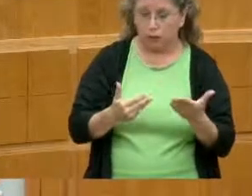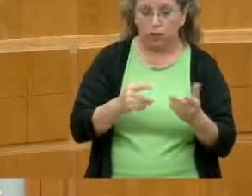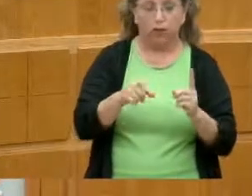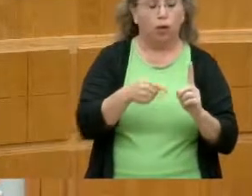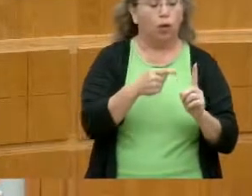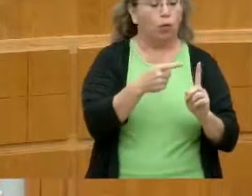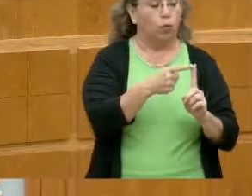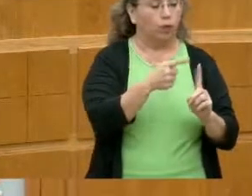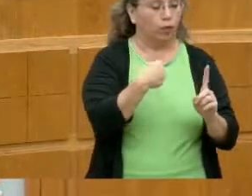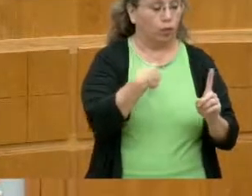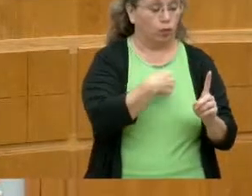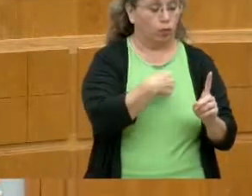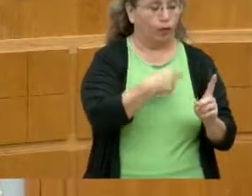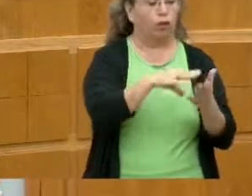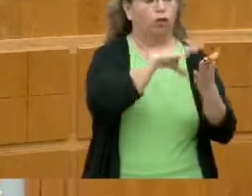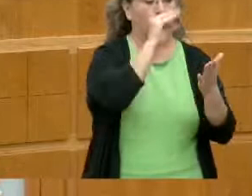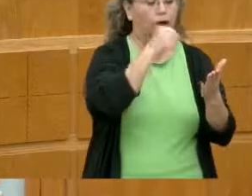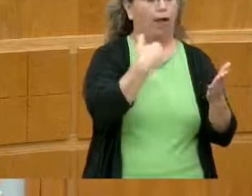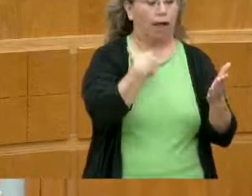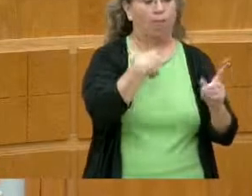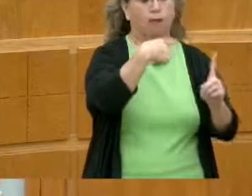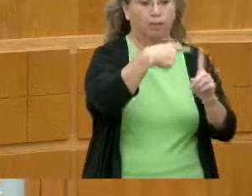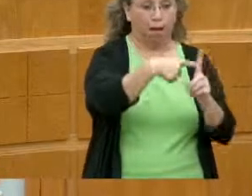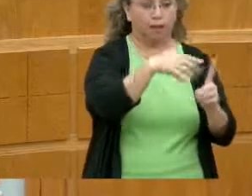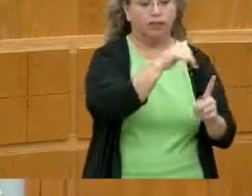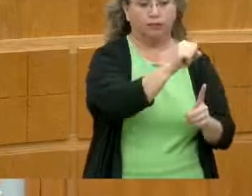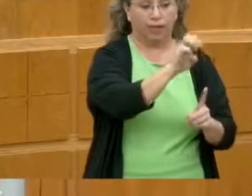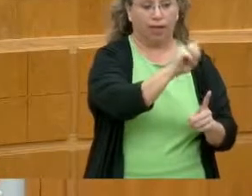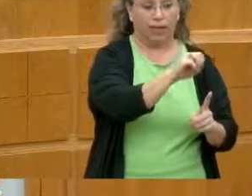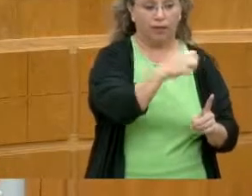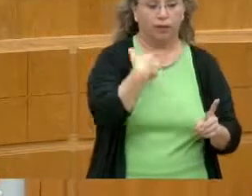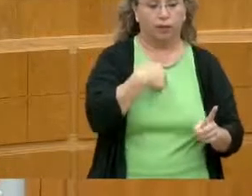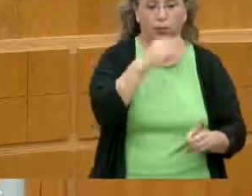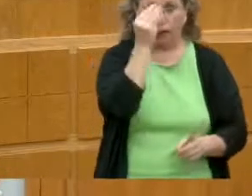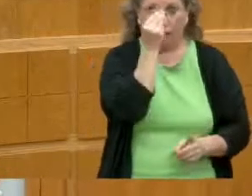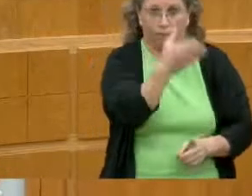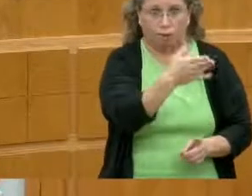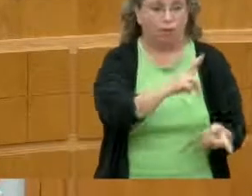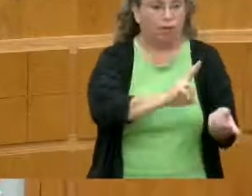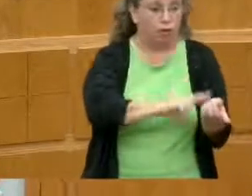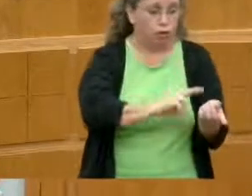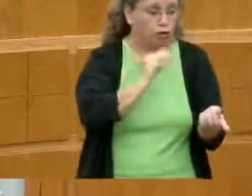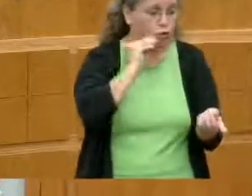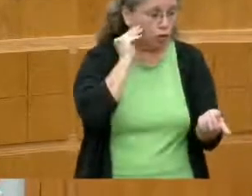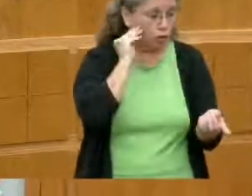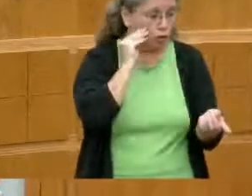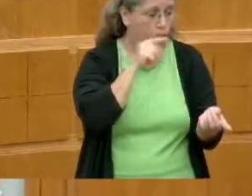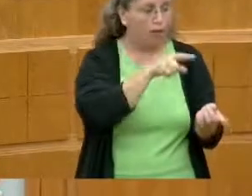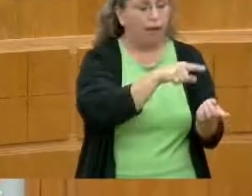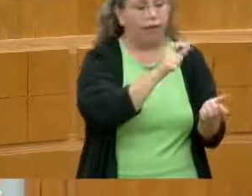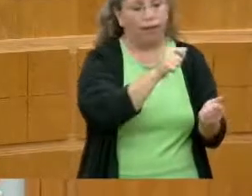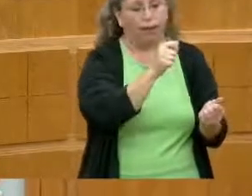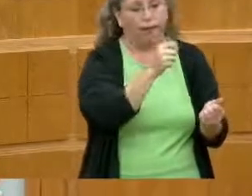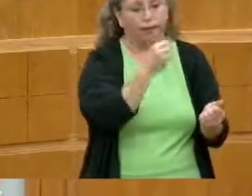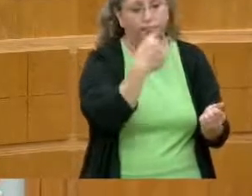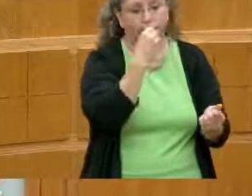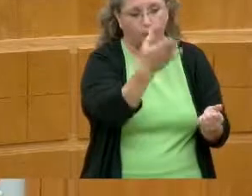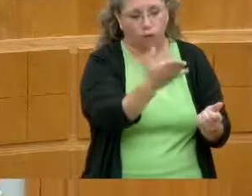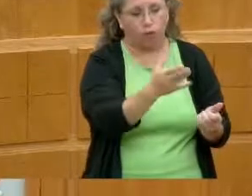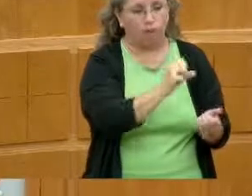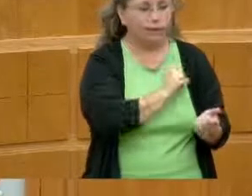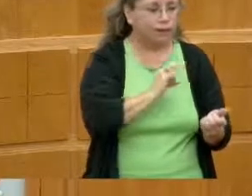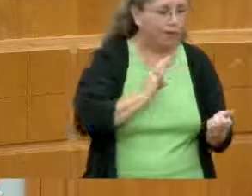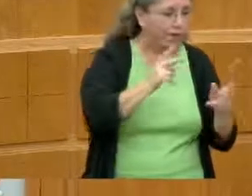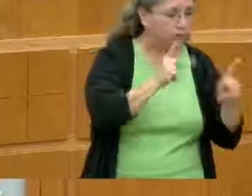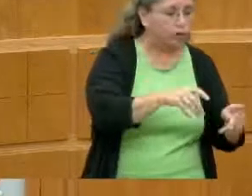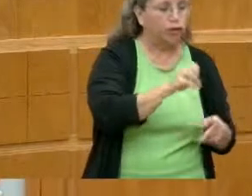positive case, we let the nursing home know so they can notify the residents' family members, or if it's a staff person, so they can take